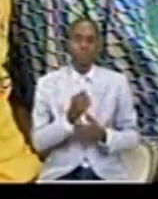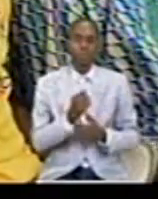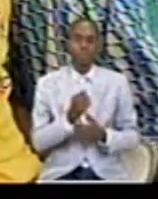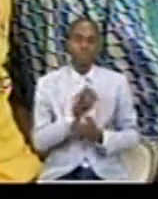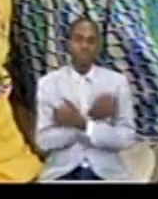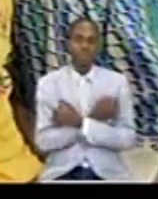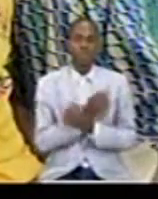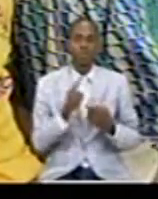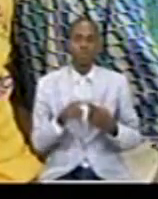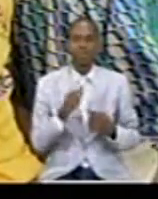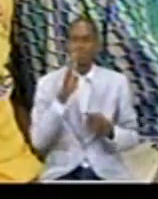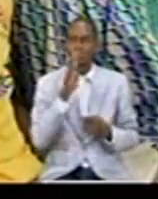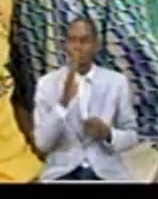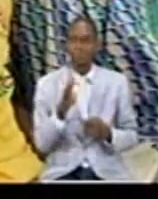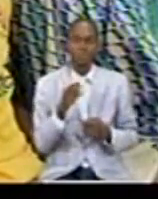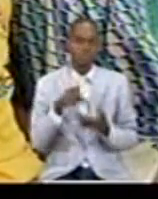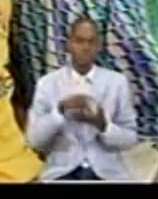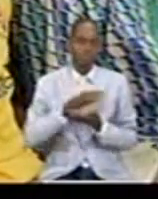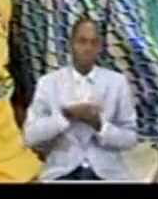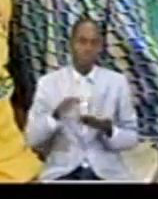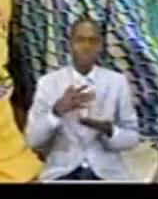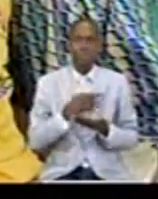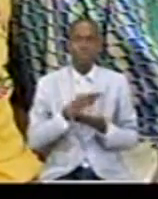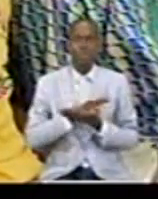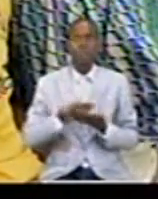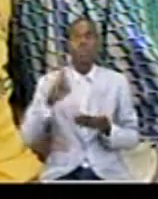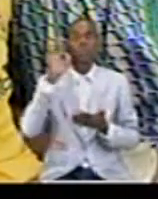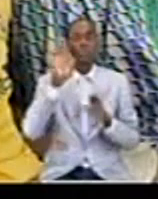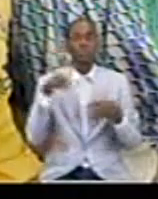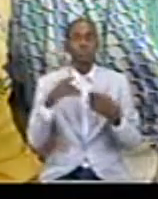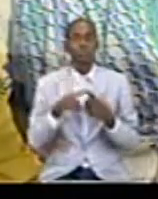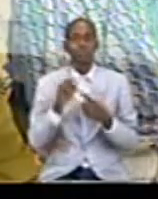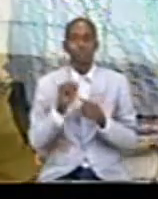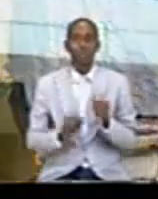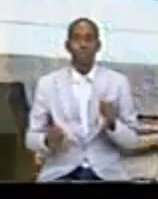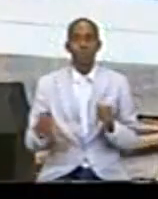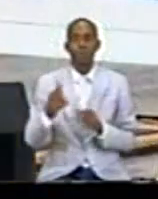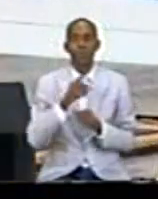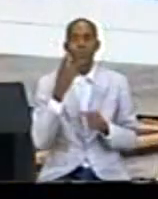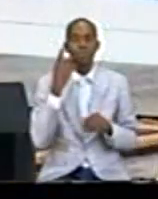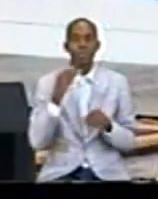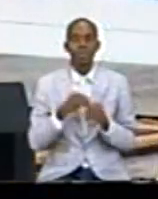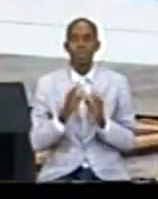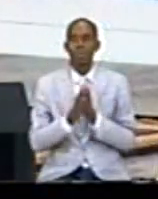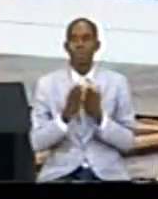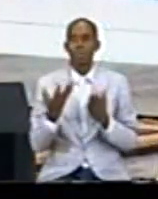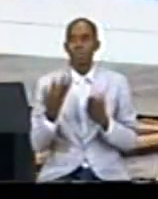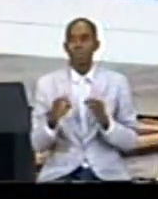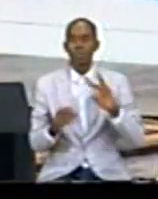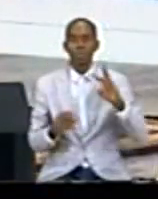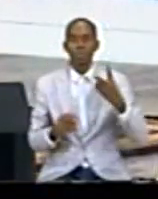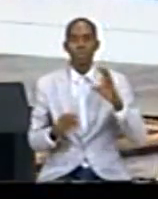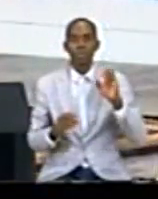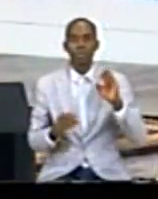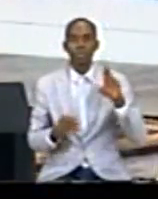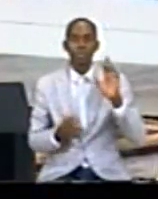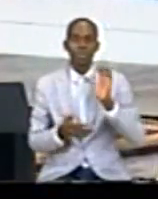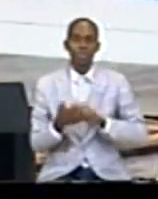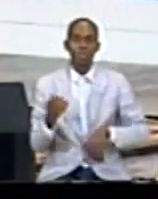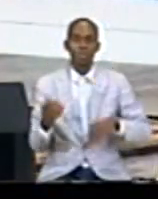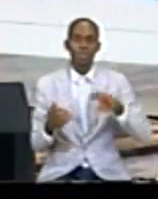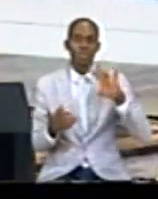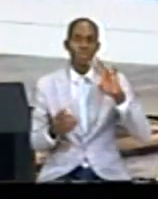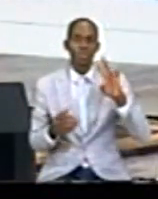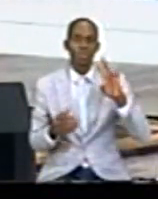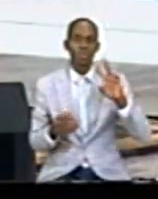you will give to everyone. Look at 2 Corinthians chapter 7. I will look